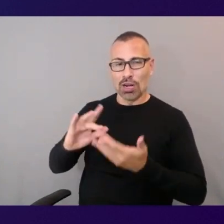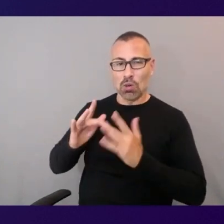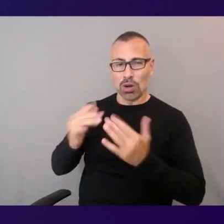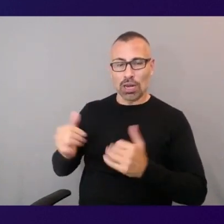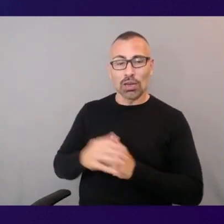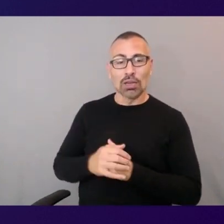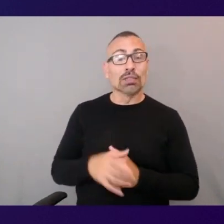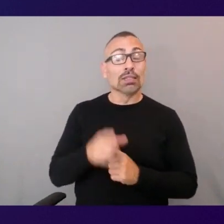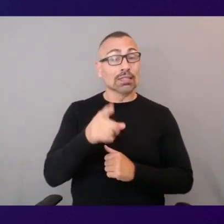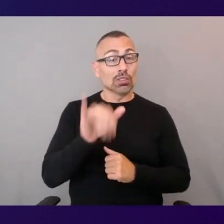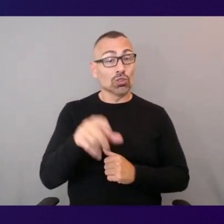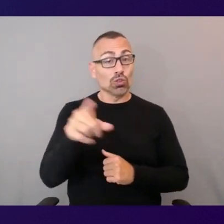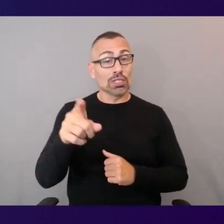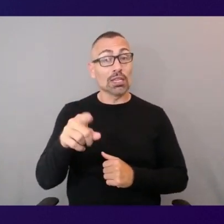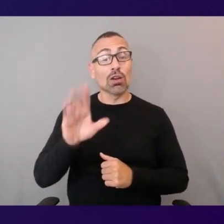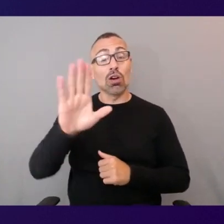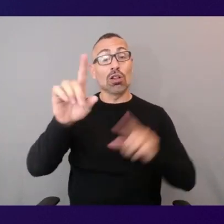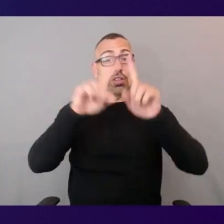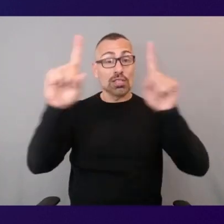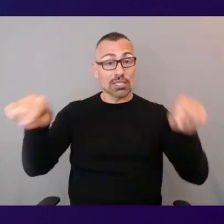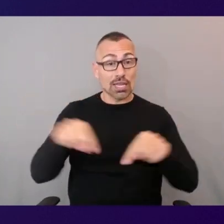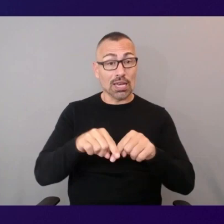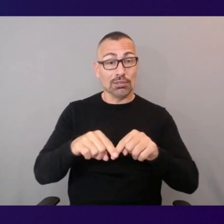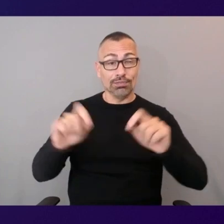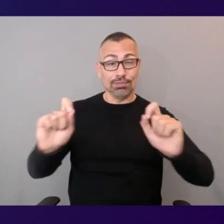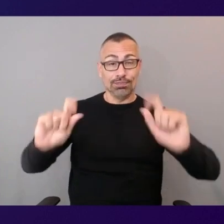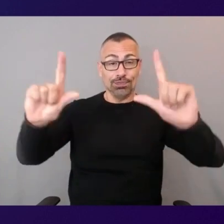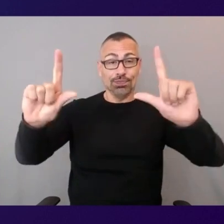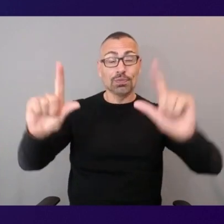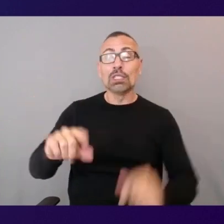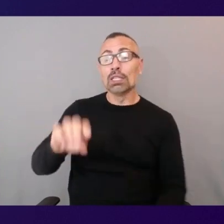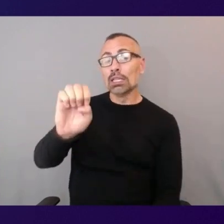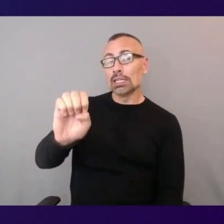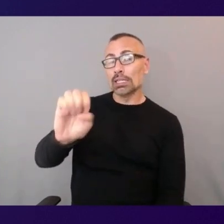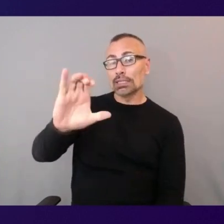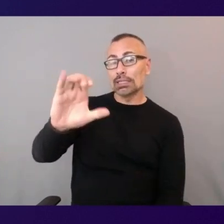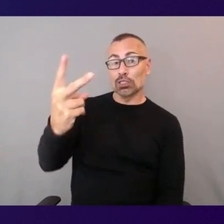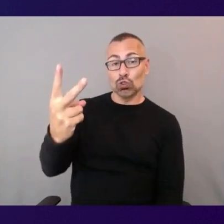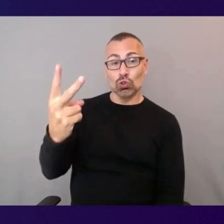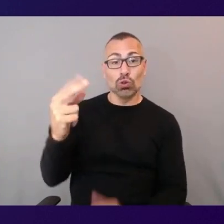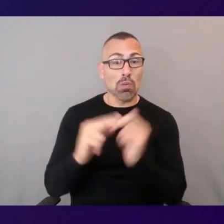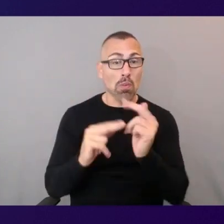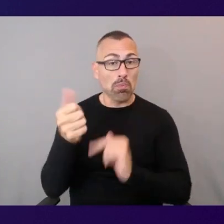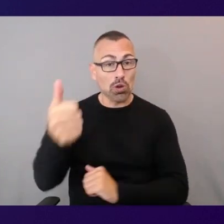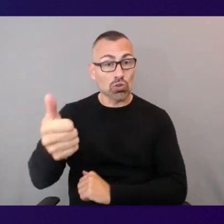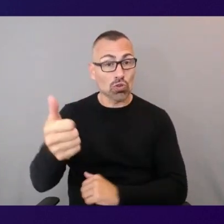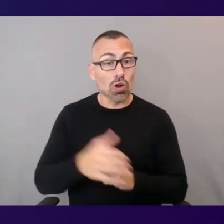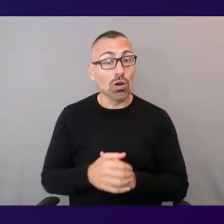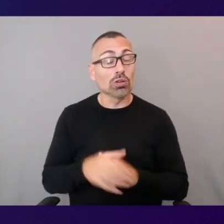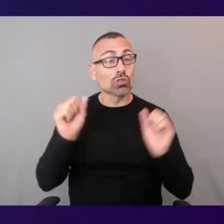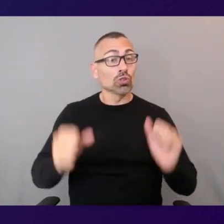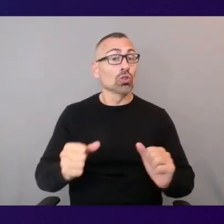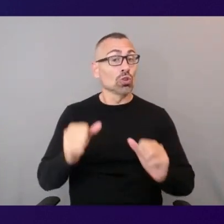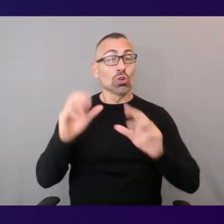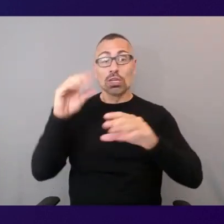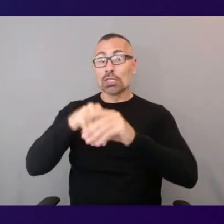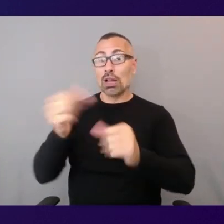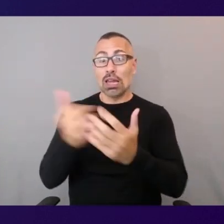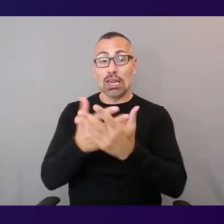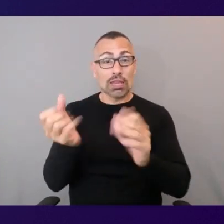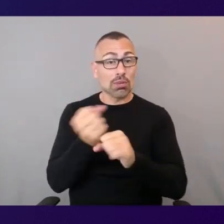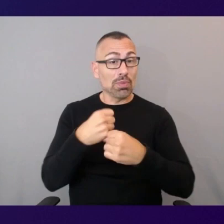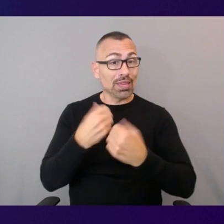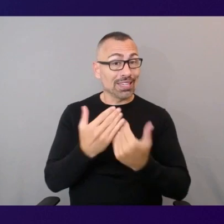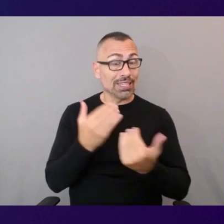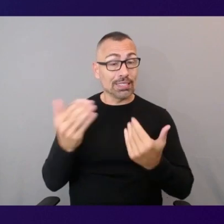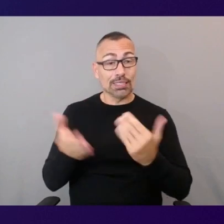EC2 build your own. You know, we always often say you can install anything on EC2 and get it to run. So you can do VDI with EC2, but that's where